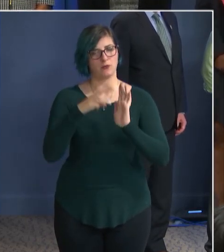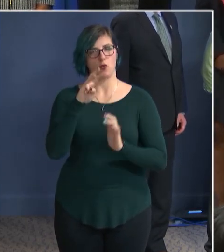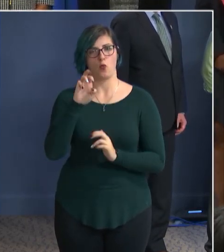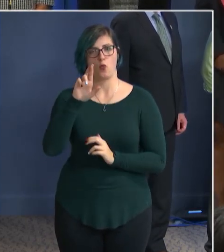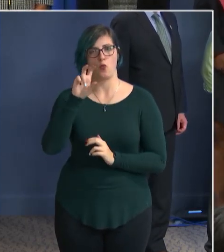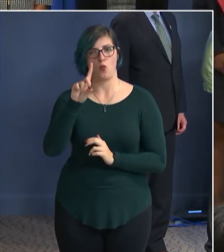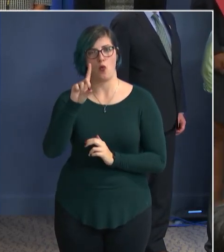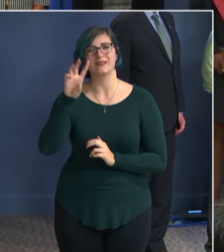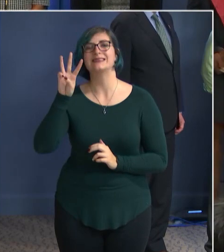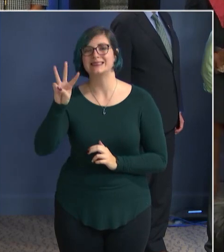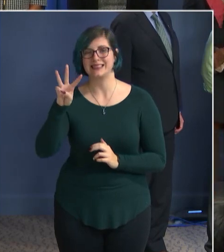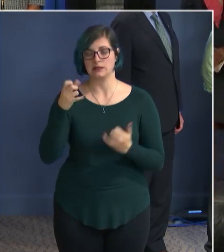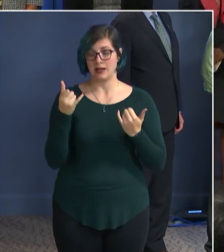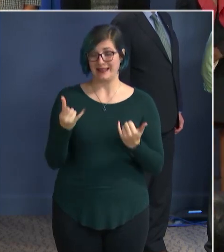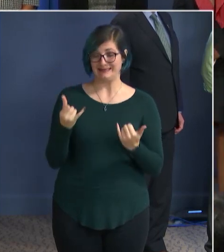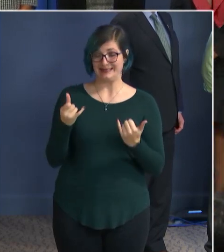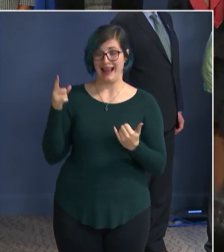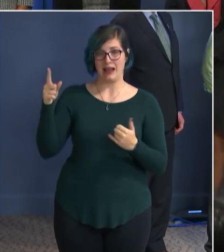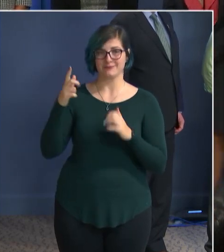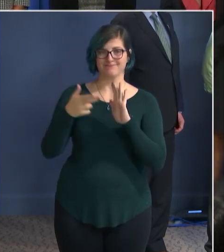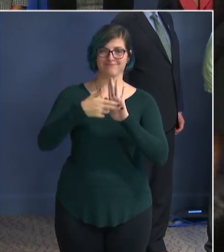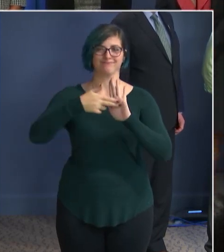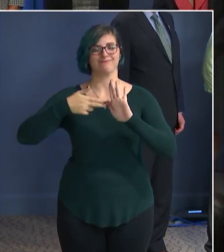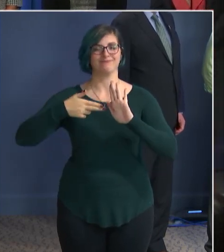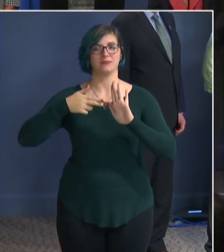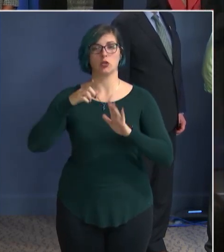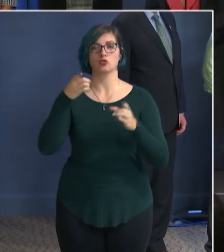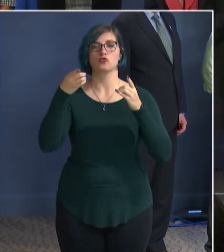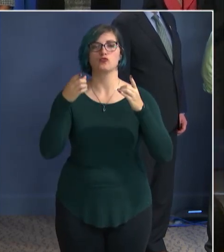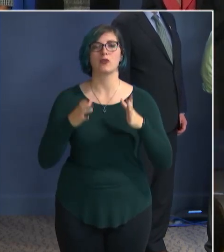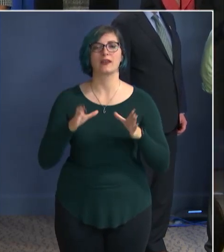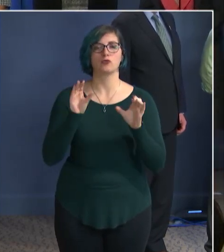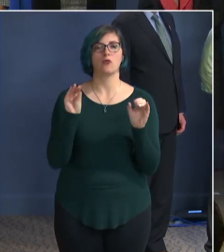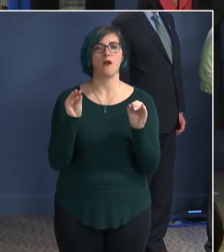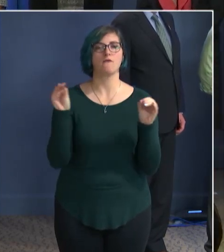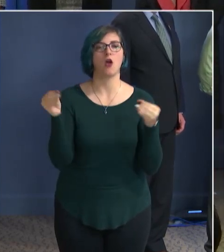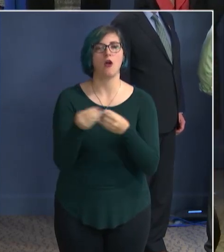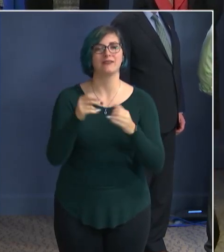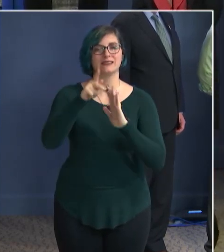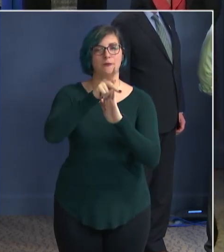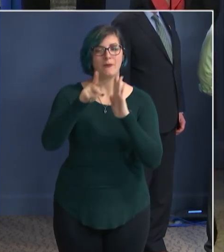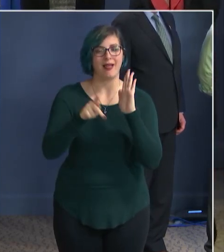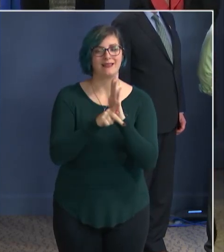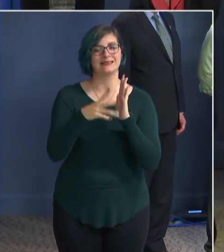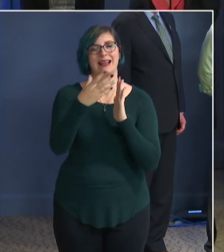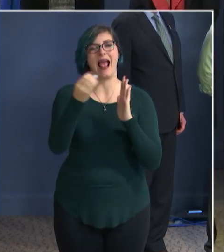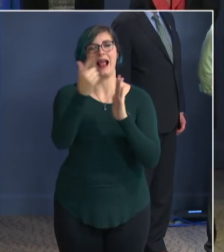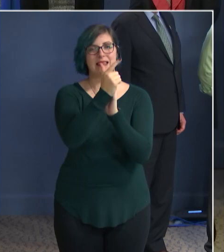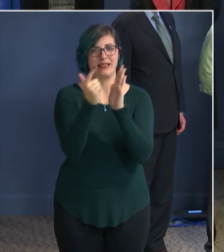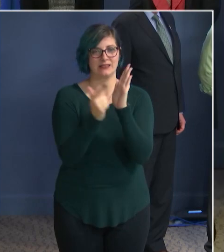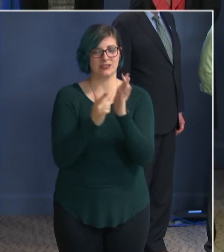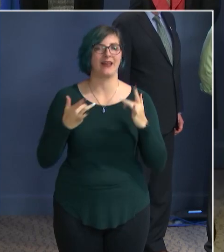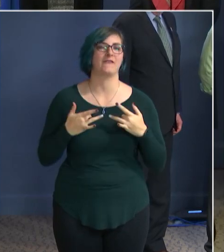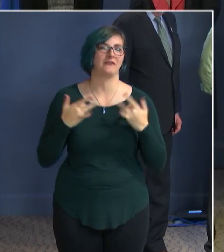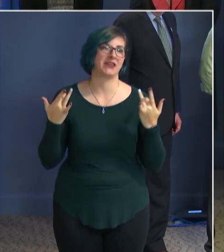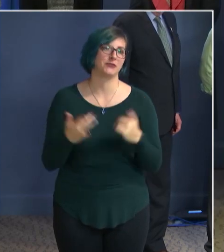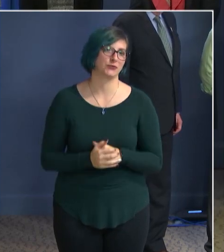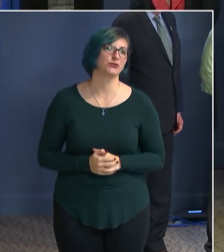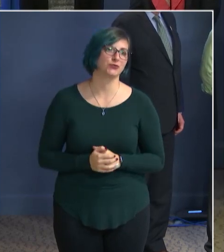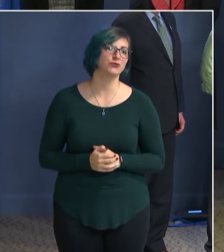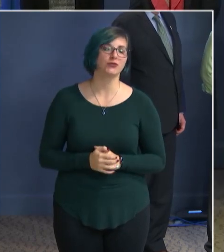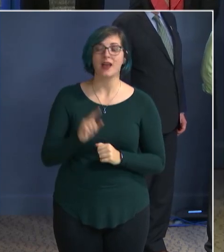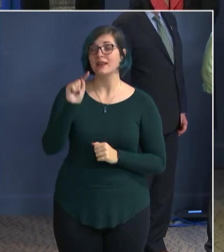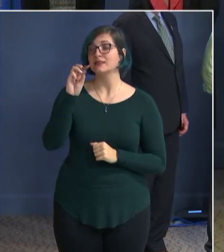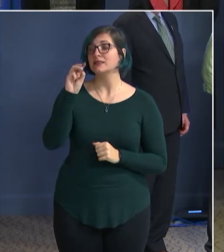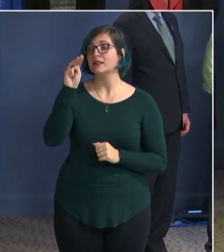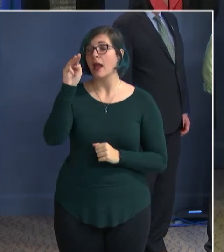pleased to appoint Tommy as the Director of the Office of Policy and Legislative Affairs. Tommy,